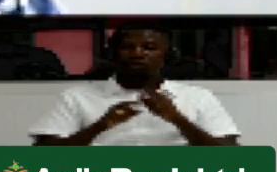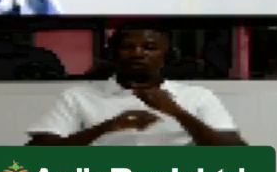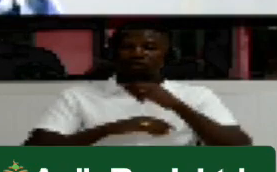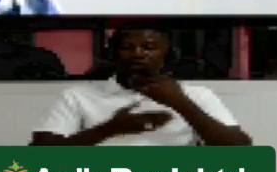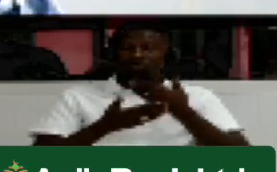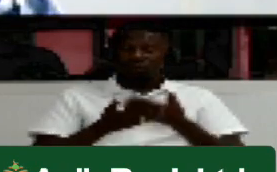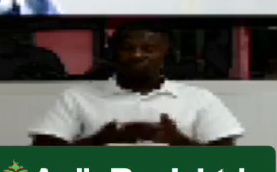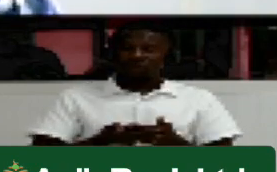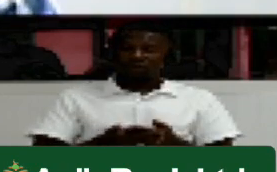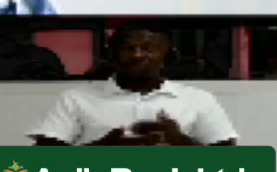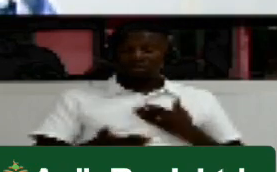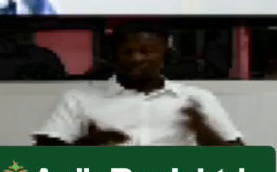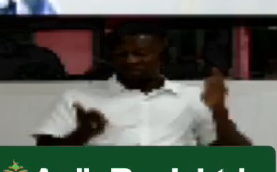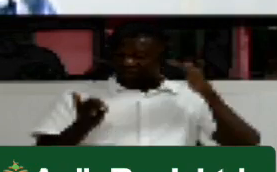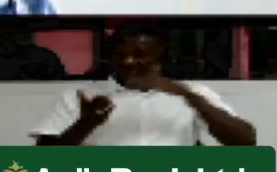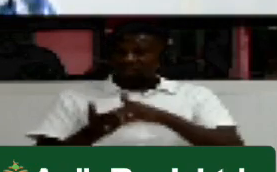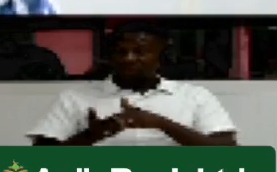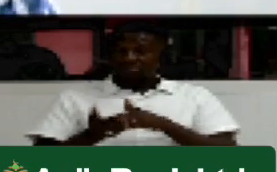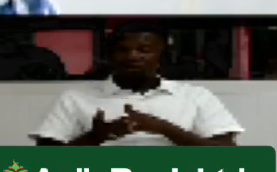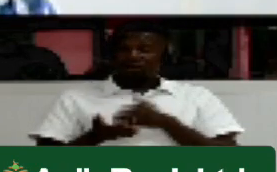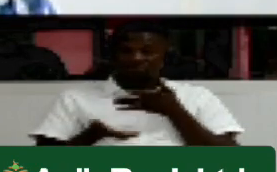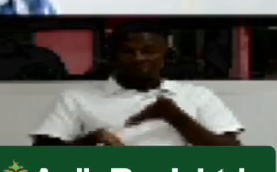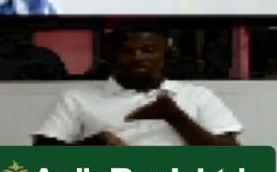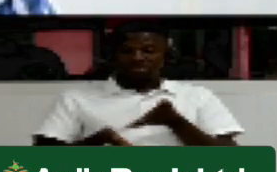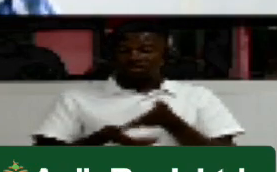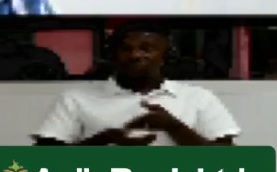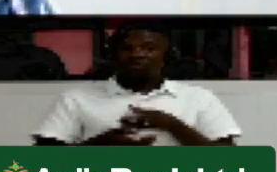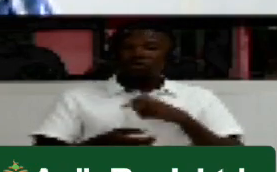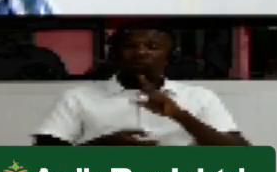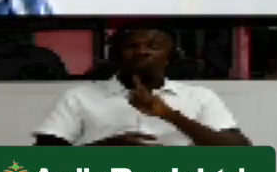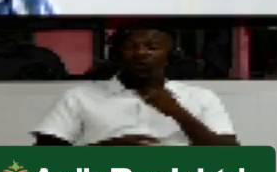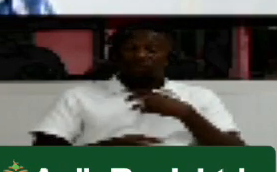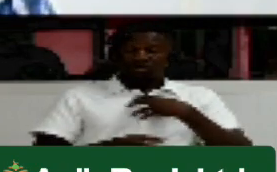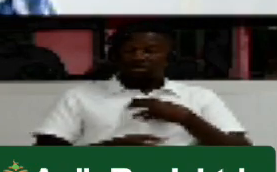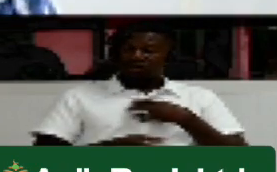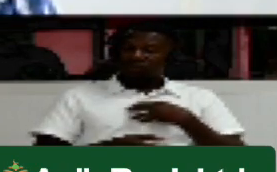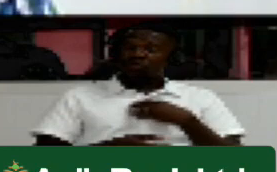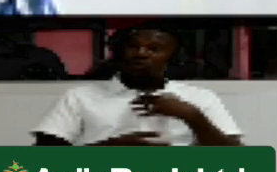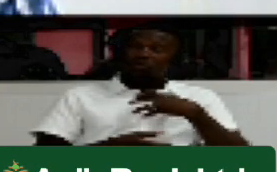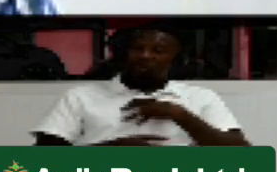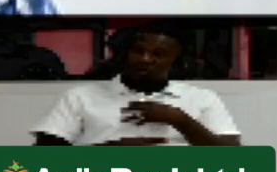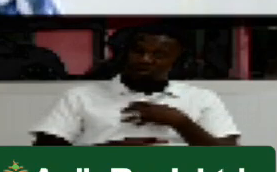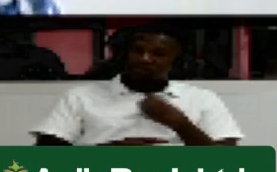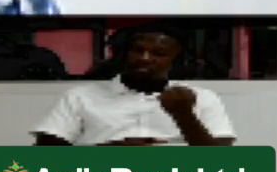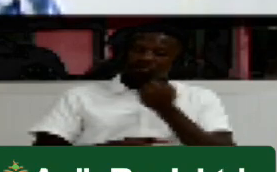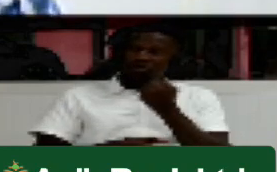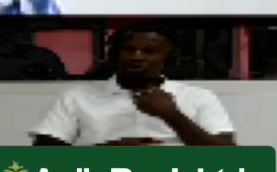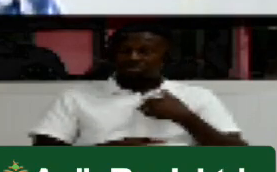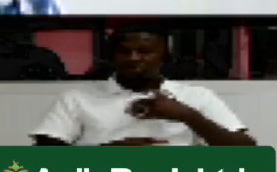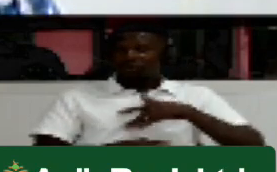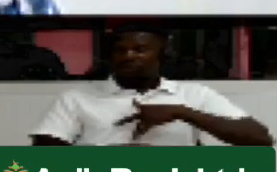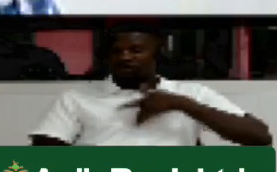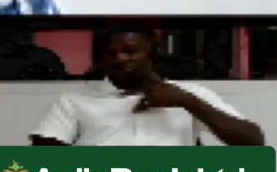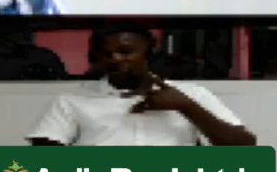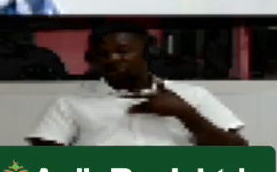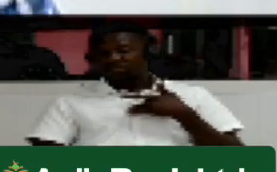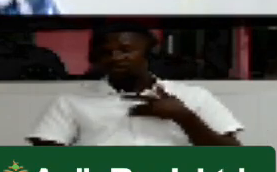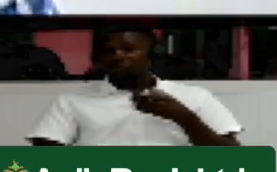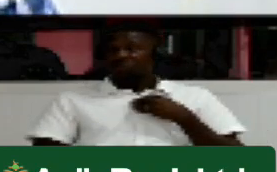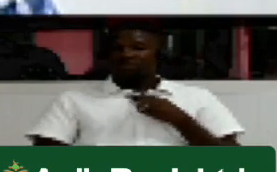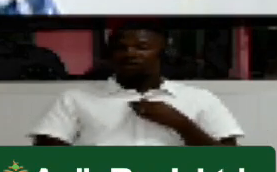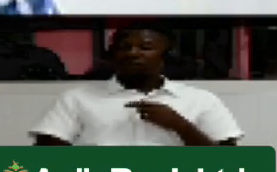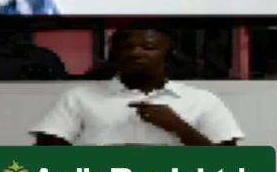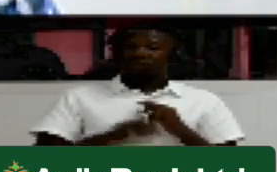is exactly what I really wanted to, because I felt I was